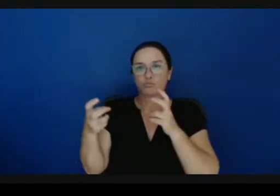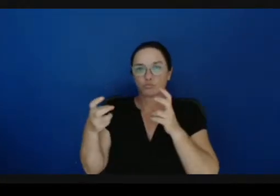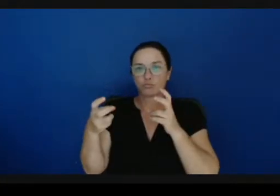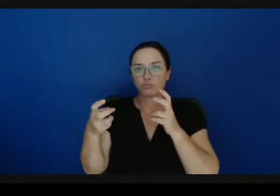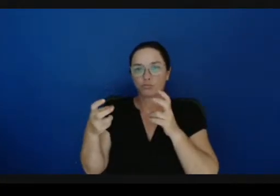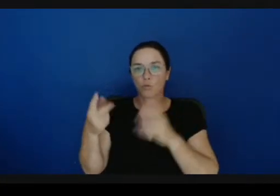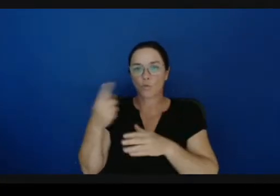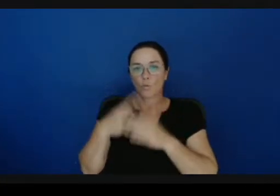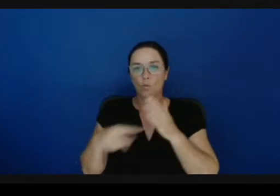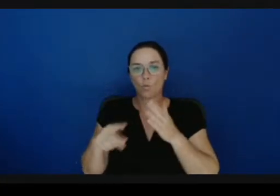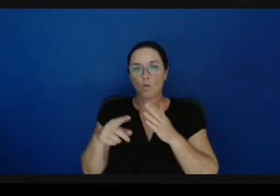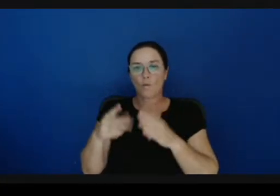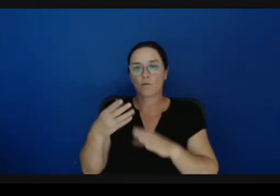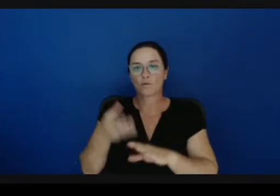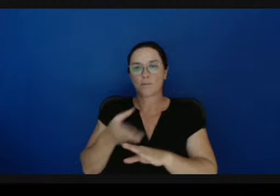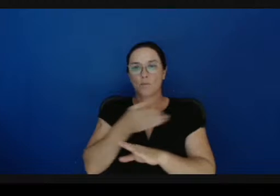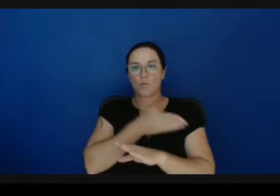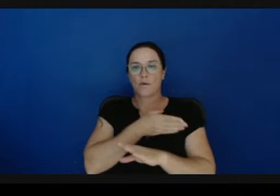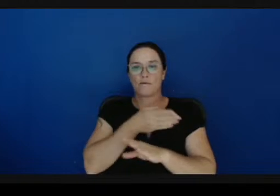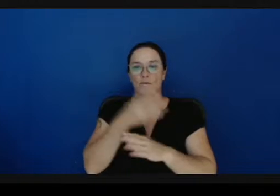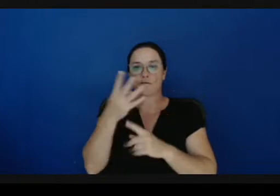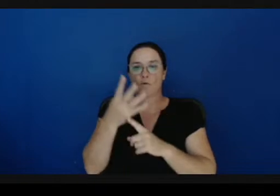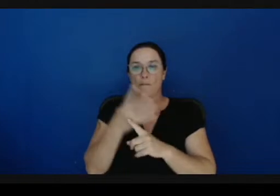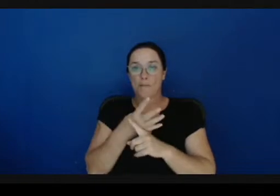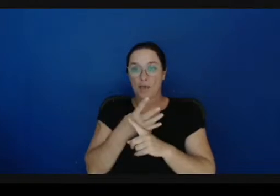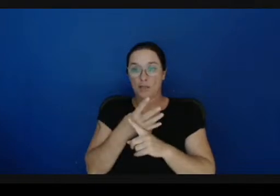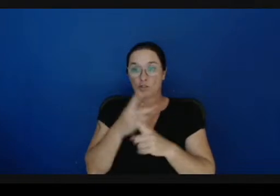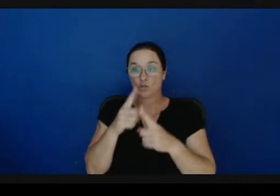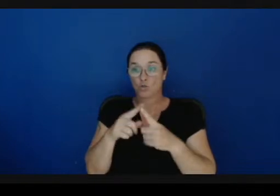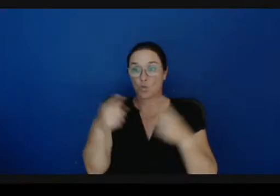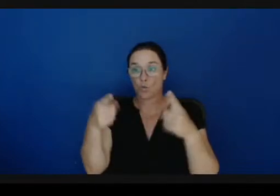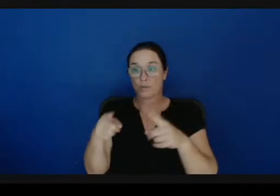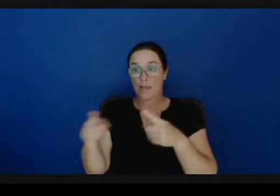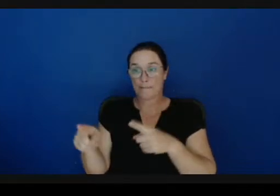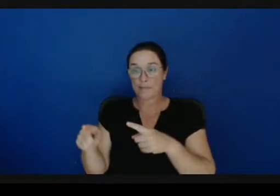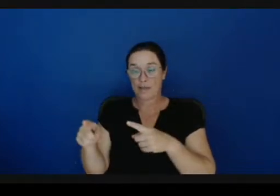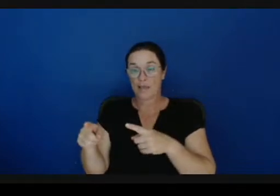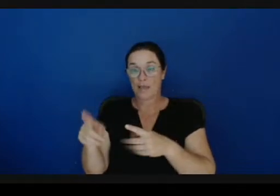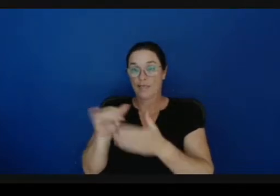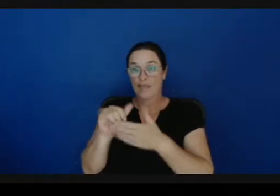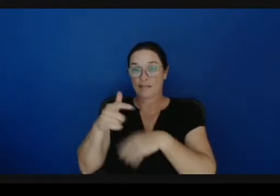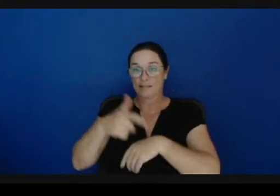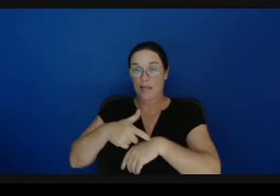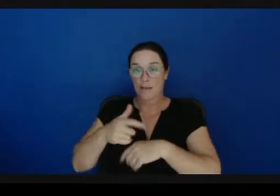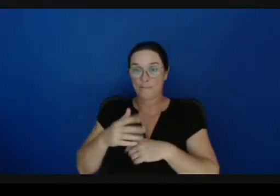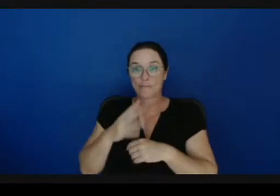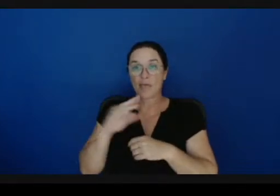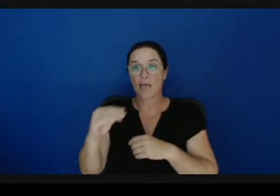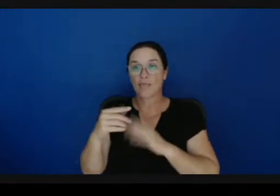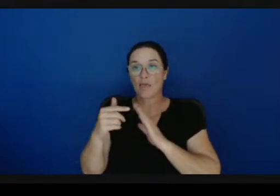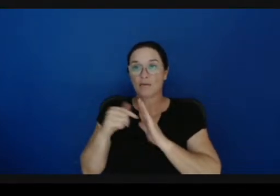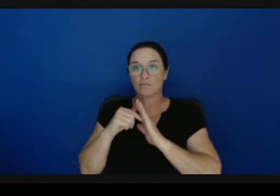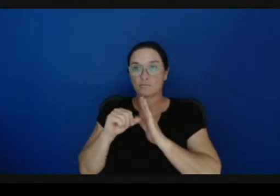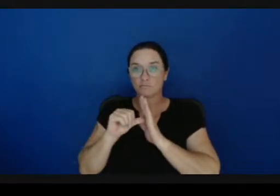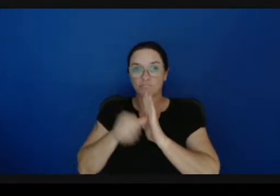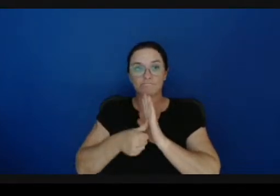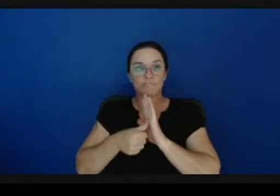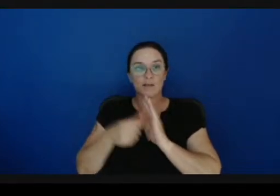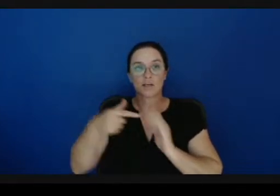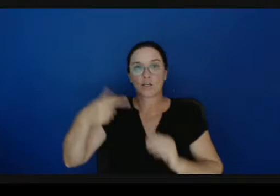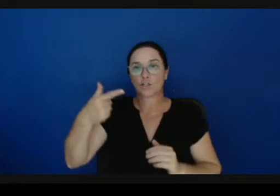were the previous 4 months of buildup to what was happening on Mauna Loa. And they pointed out the GPS